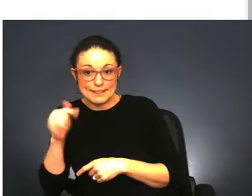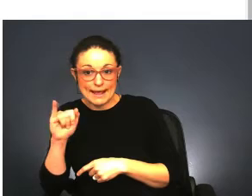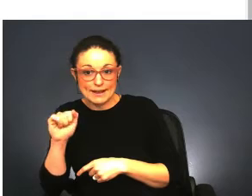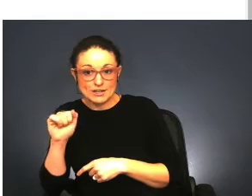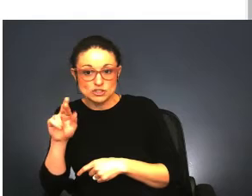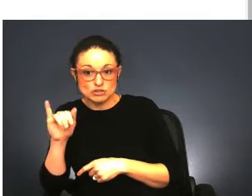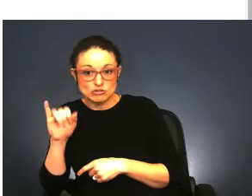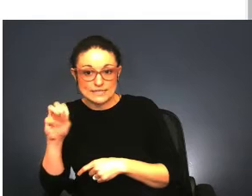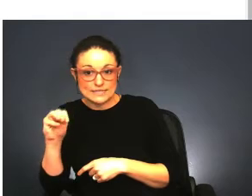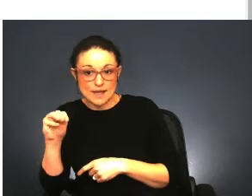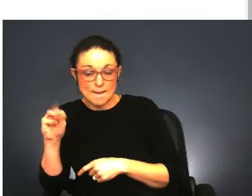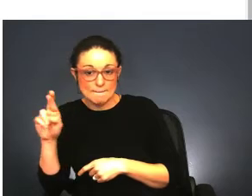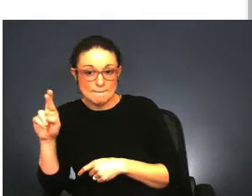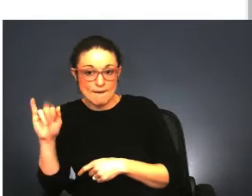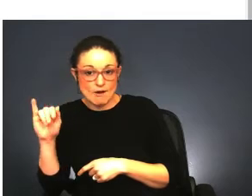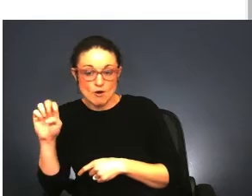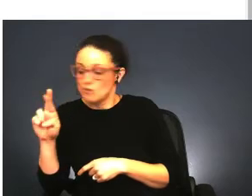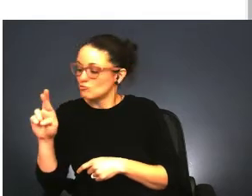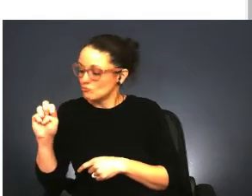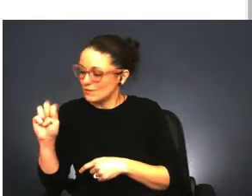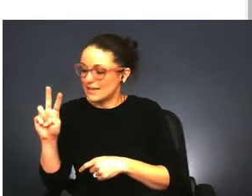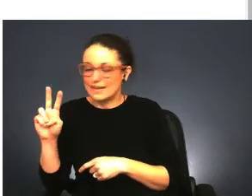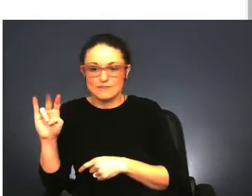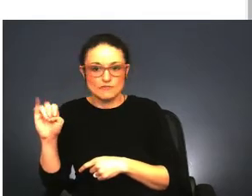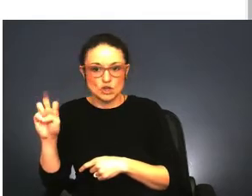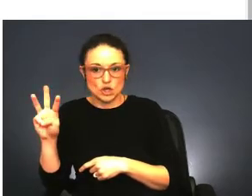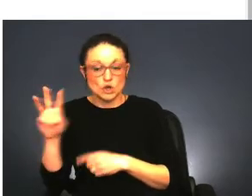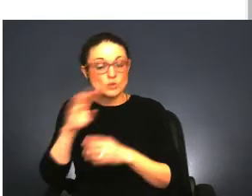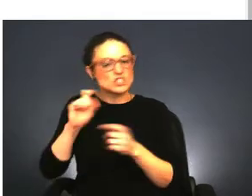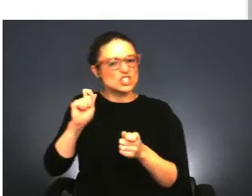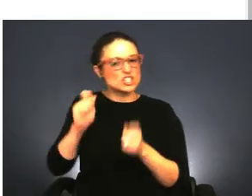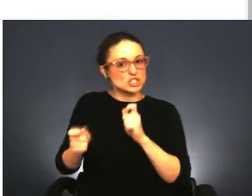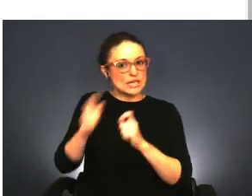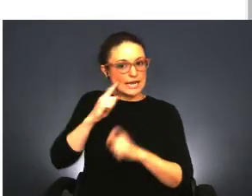in Canvas. Now, when you want to